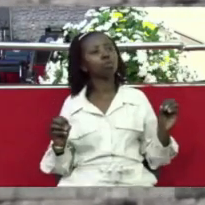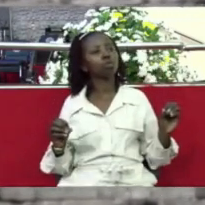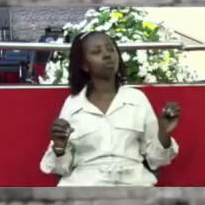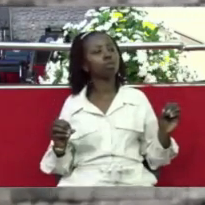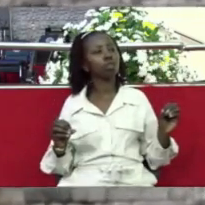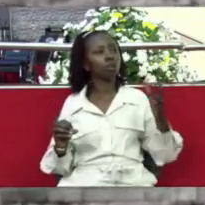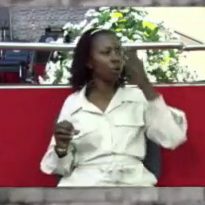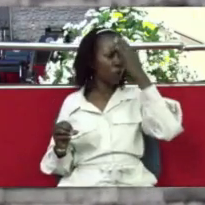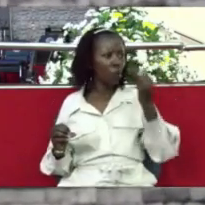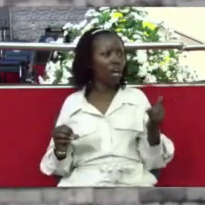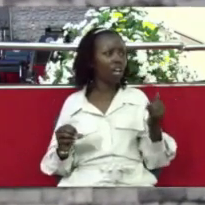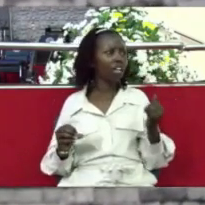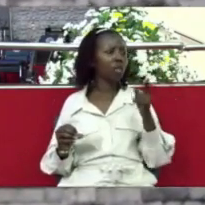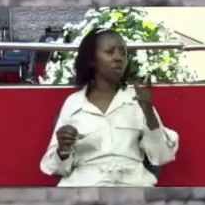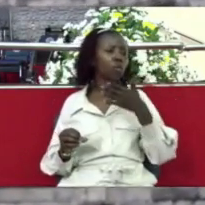Because you'll be much better off.